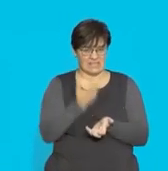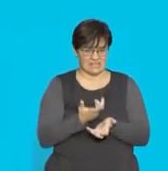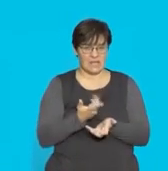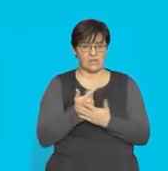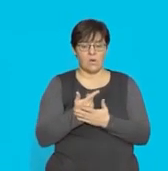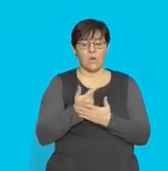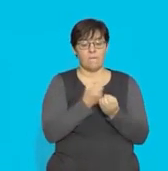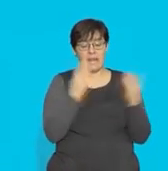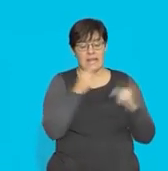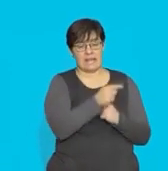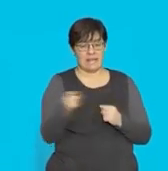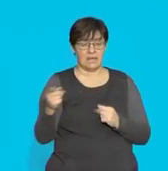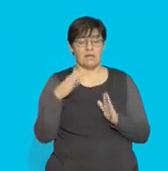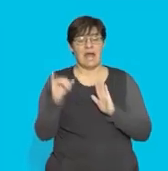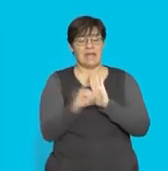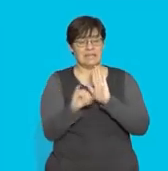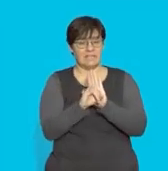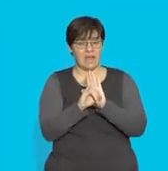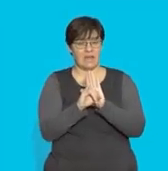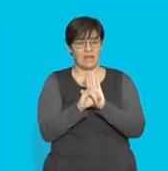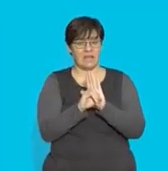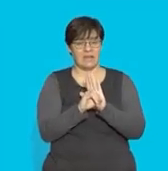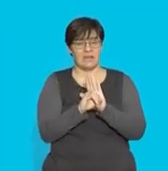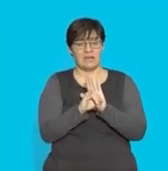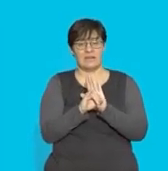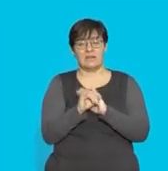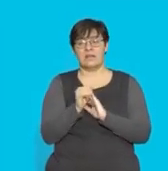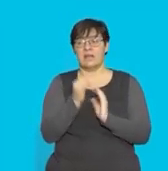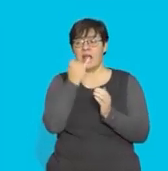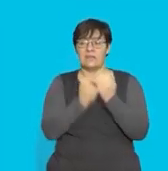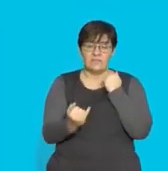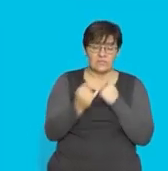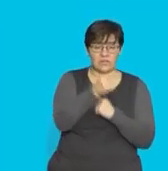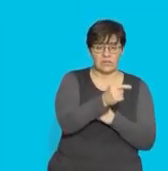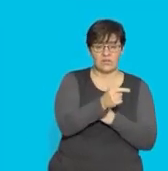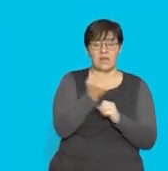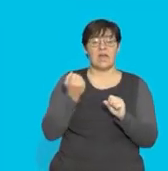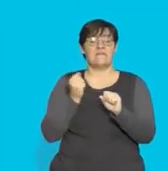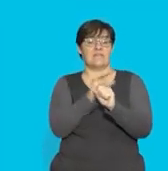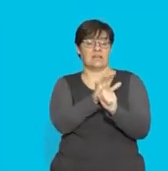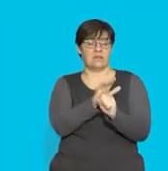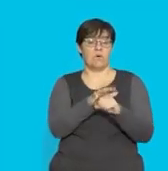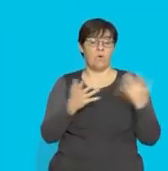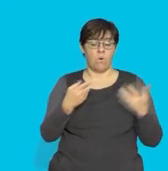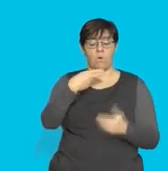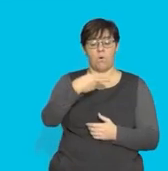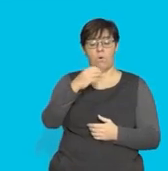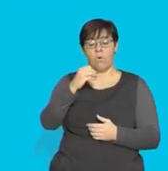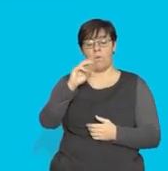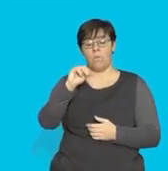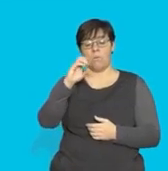to working out many pedigree diagrams is to identify what I refer to as the individuals that are affected